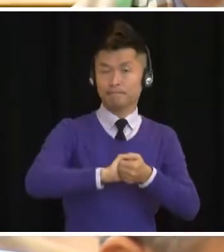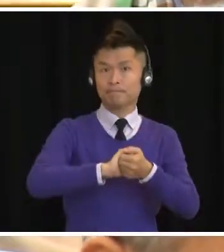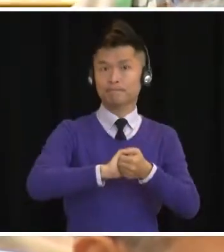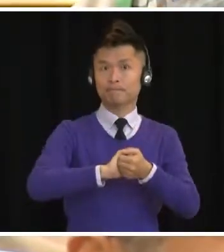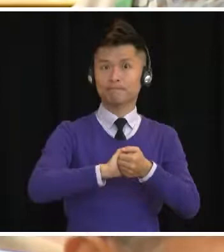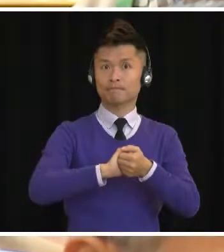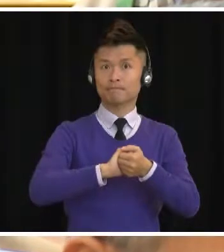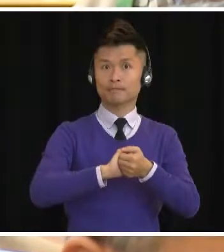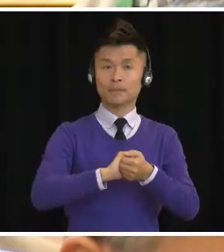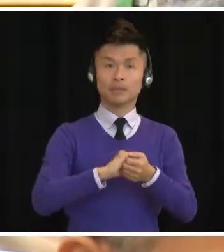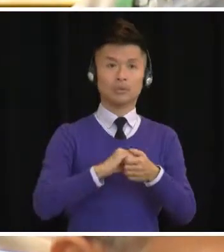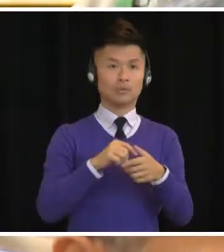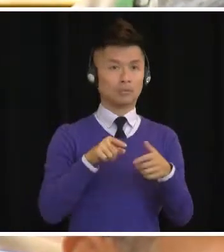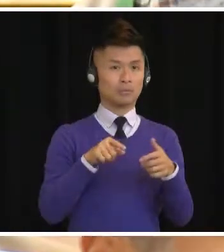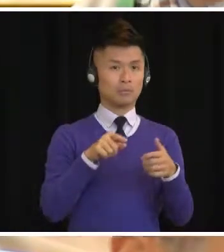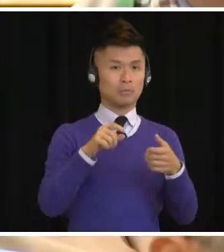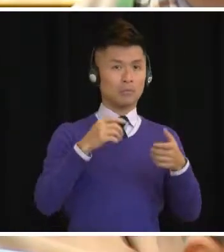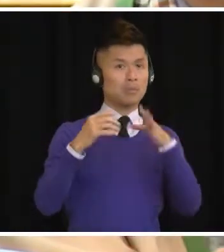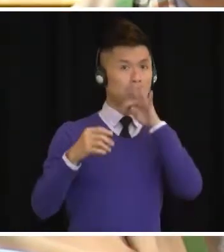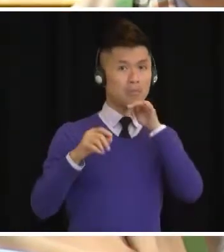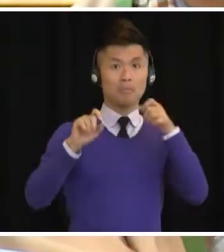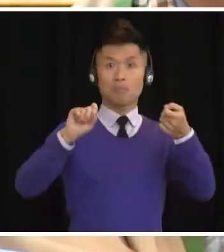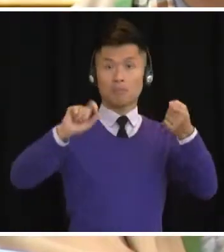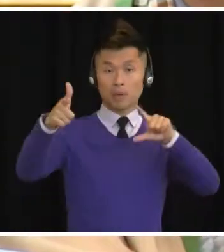these human rights conventions